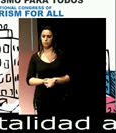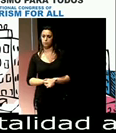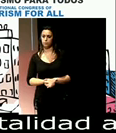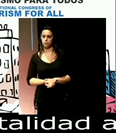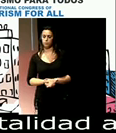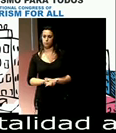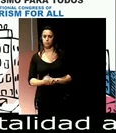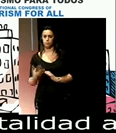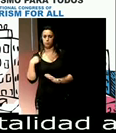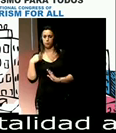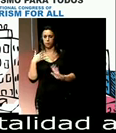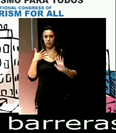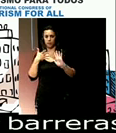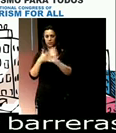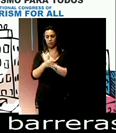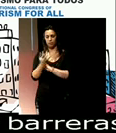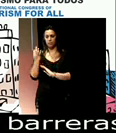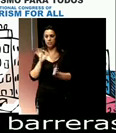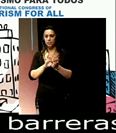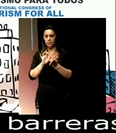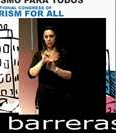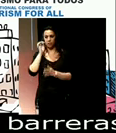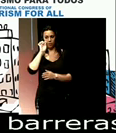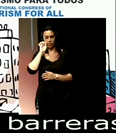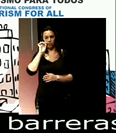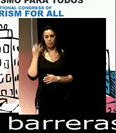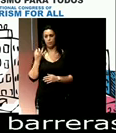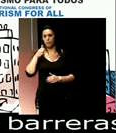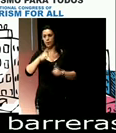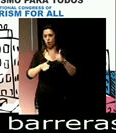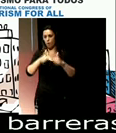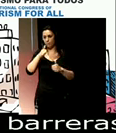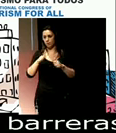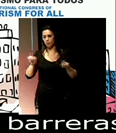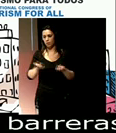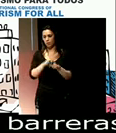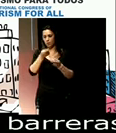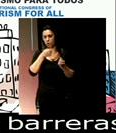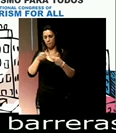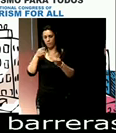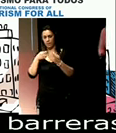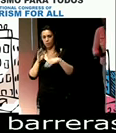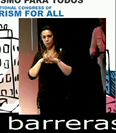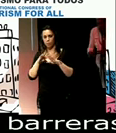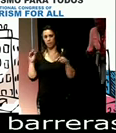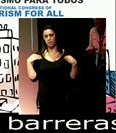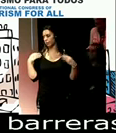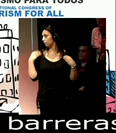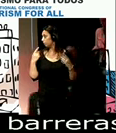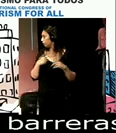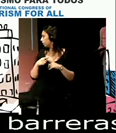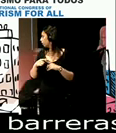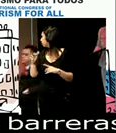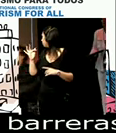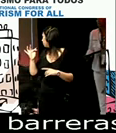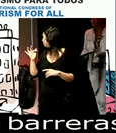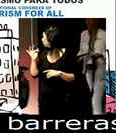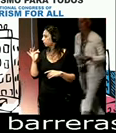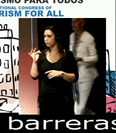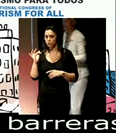of any market and to enjoy a competitive advantage that allows to distinguish. We are